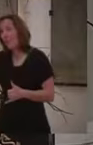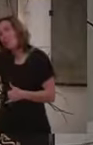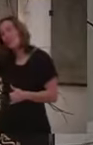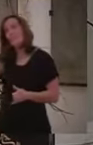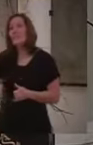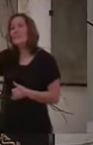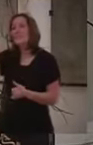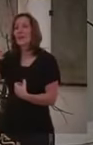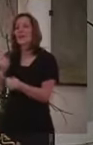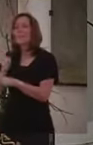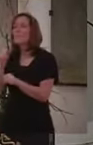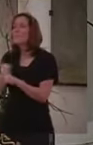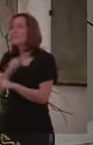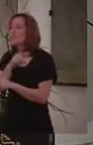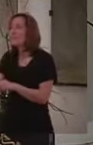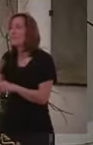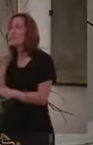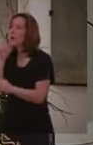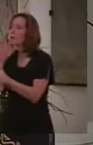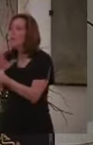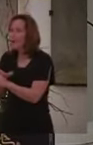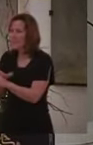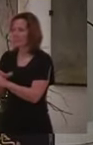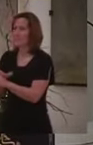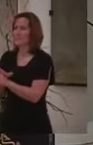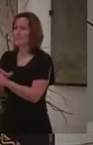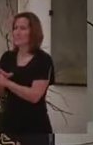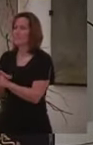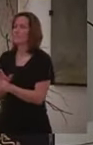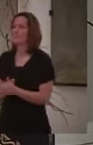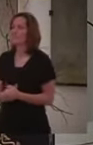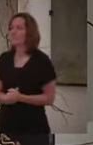because God made them a promise.